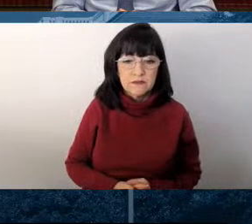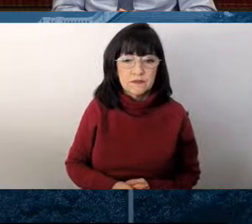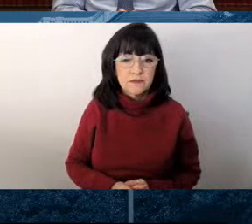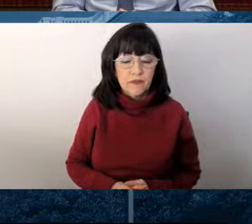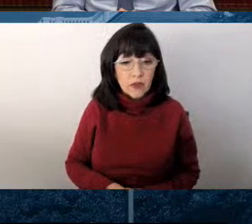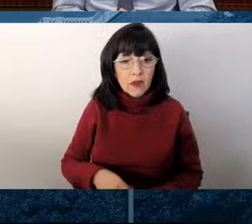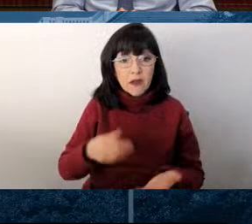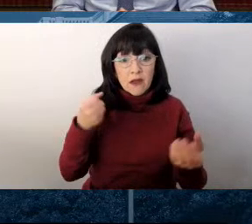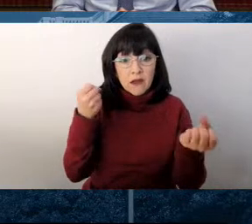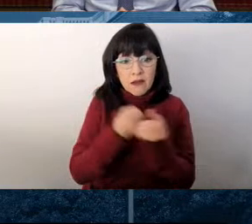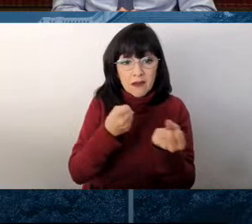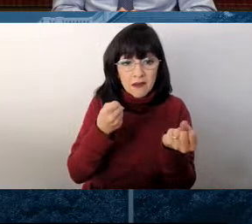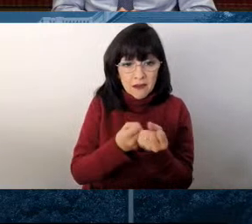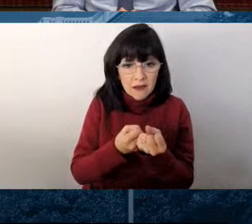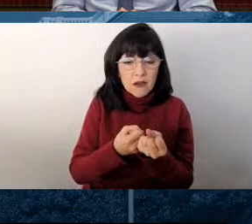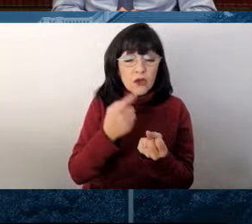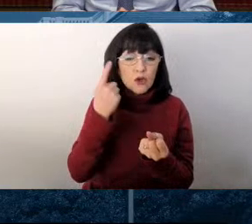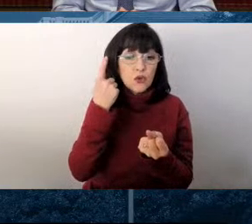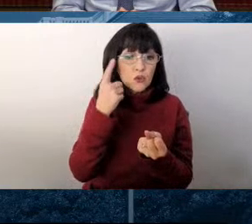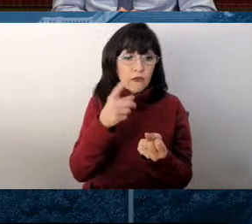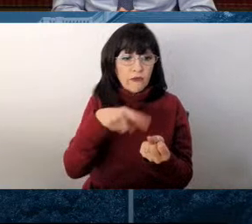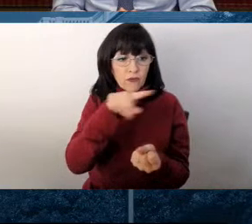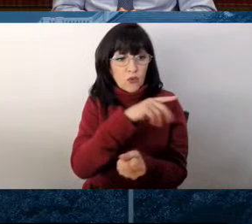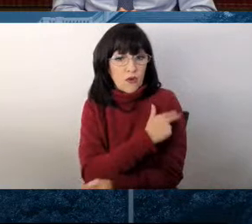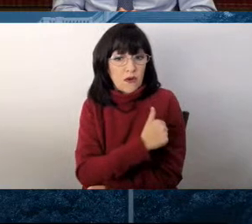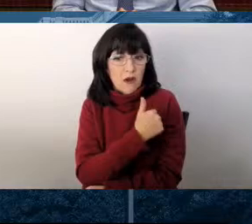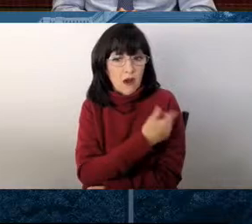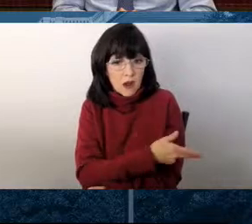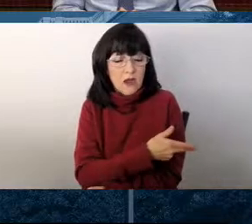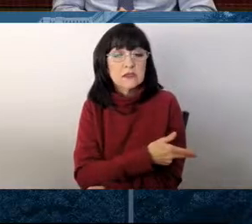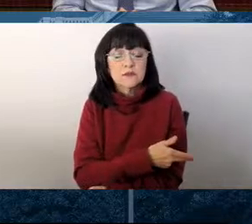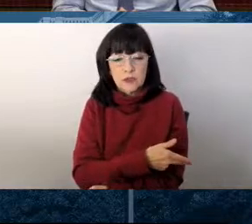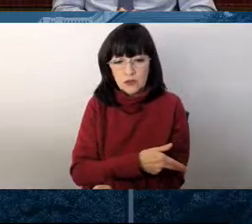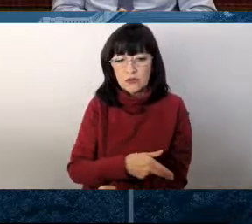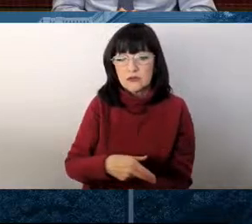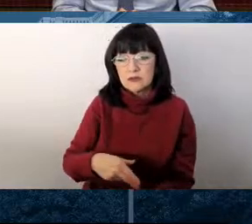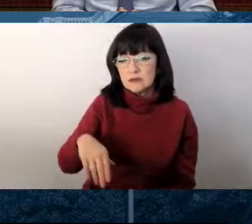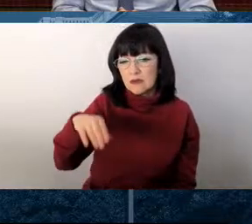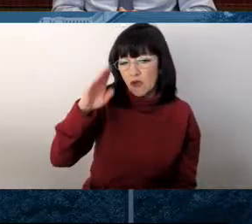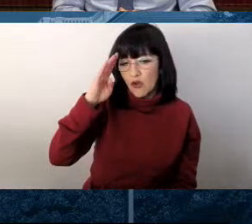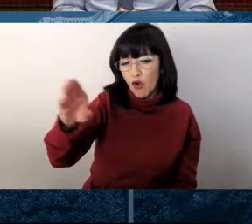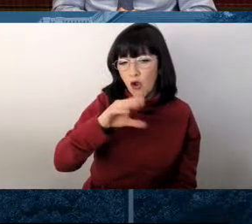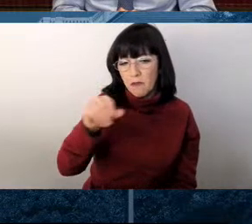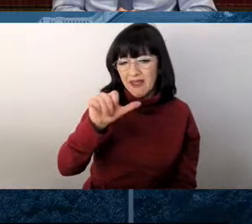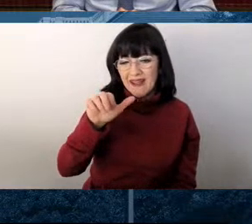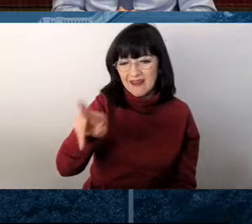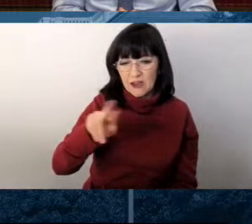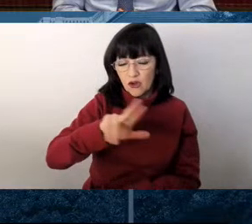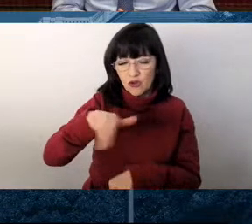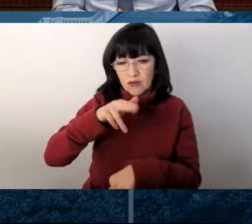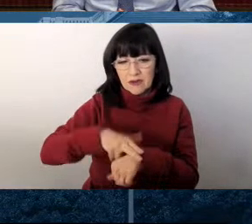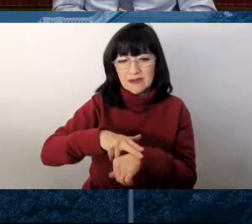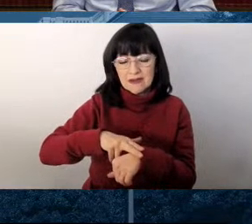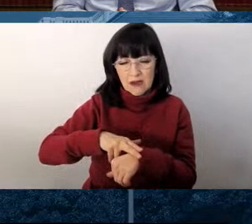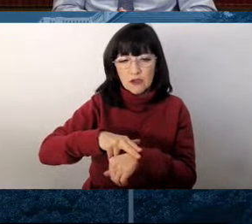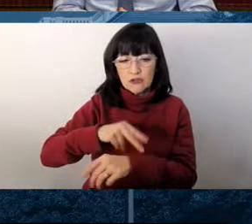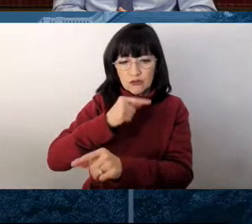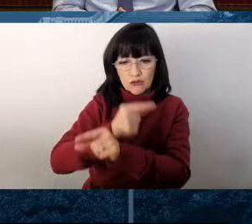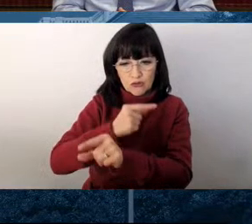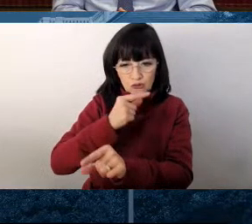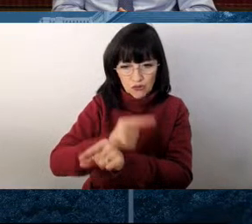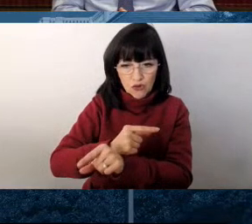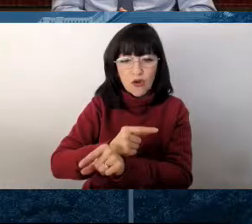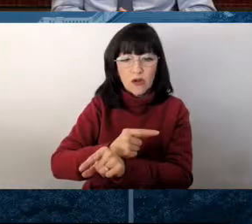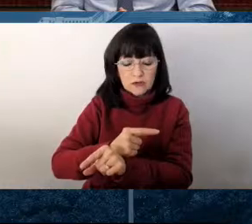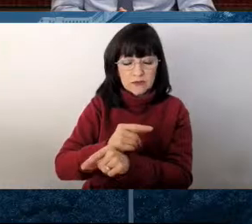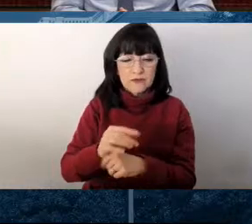of the Delaware Army and Air National Guard. Heartfelt thank you from the hospitals directly and the employees who work there